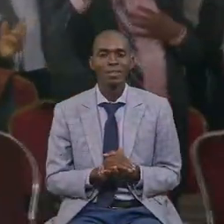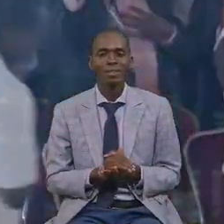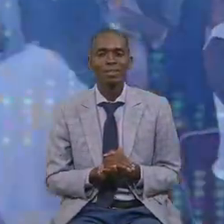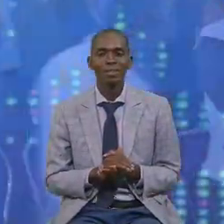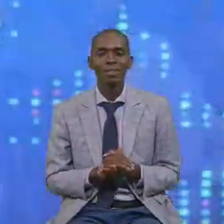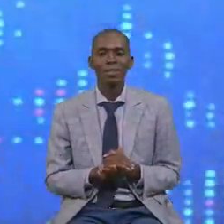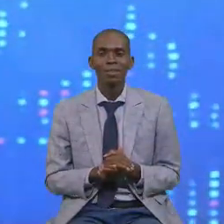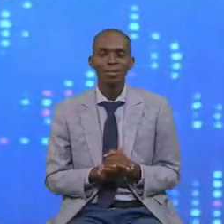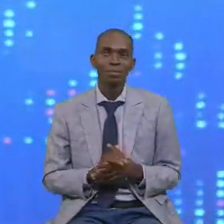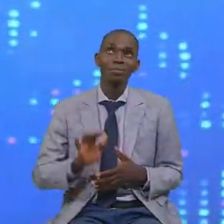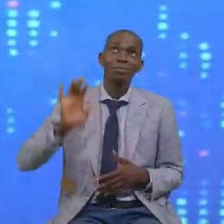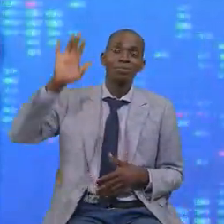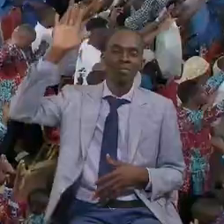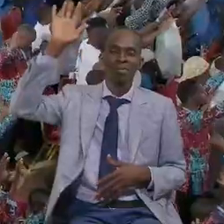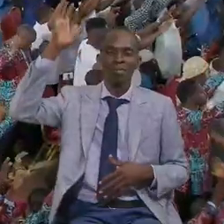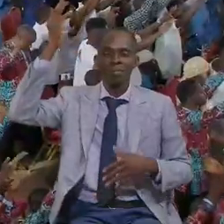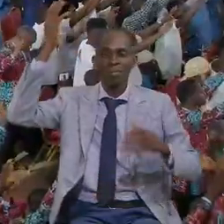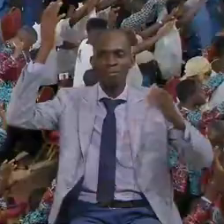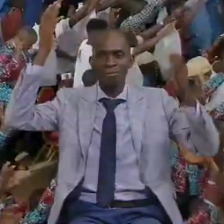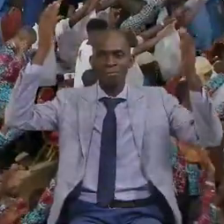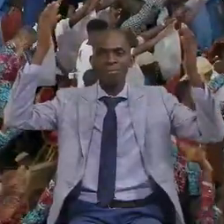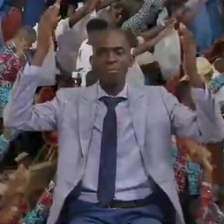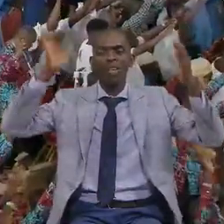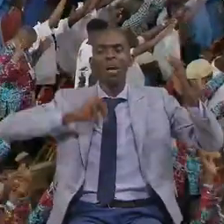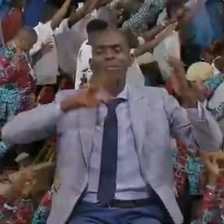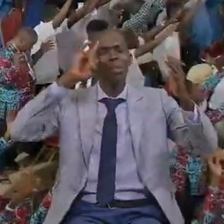Raise up that hand. I believe.